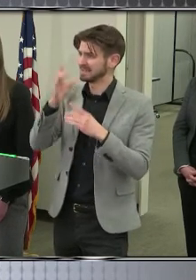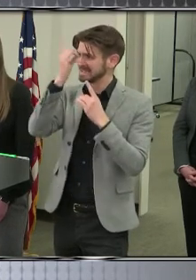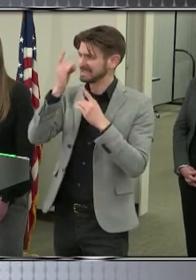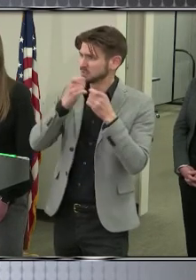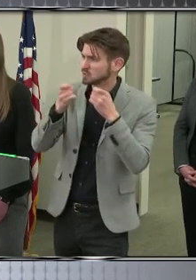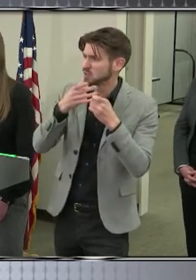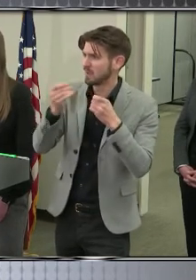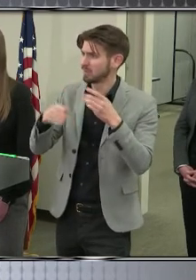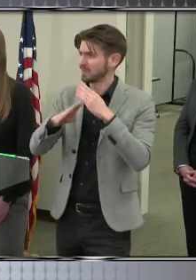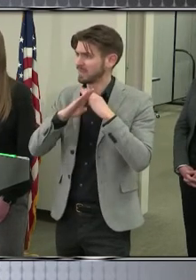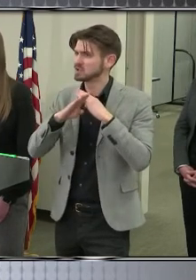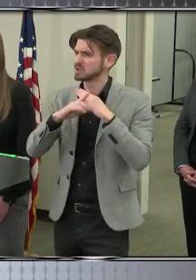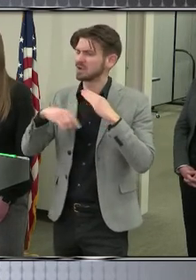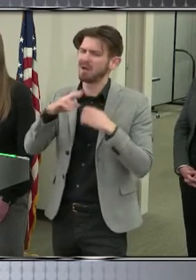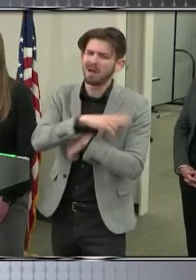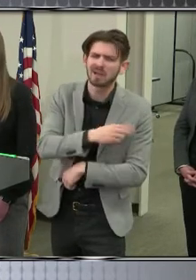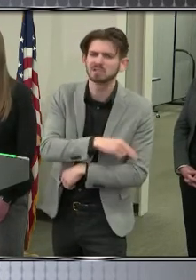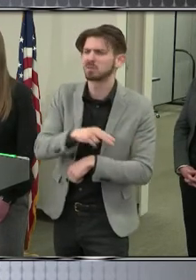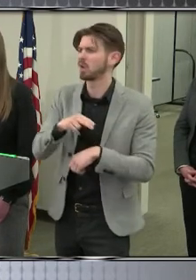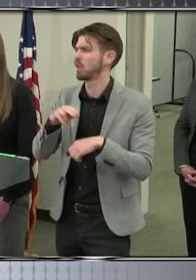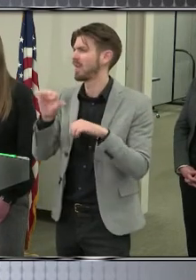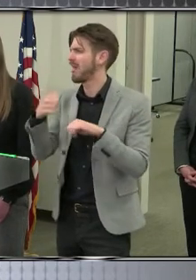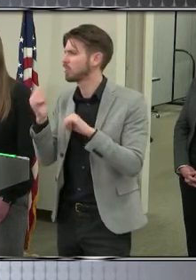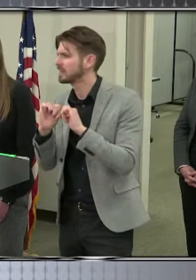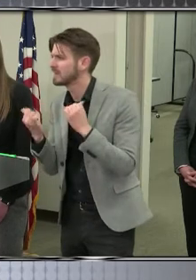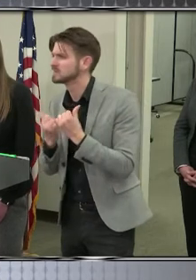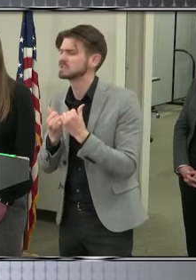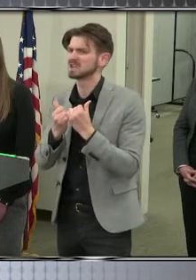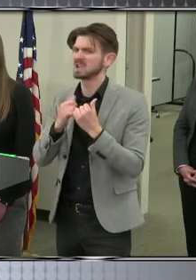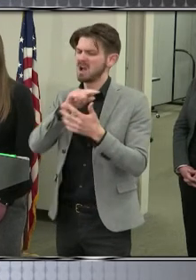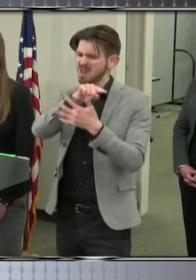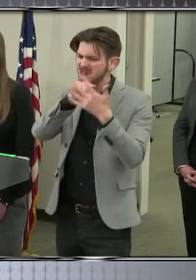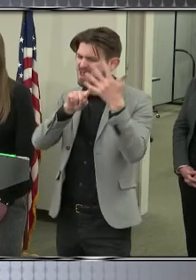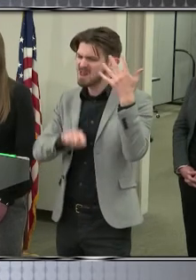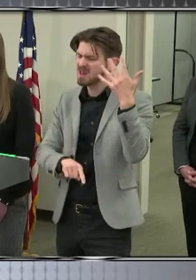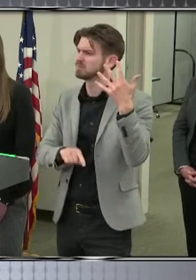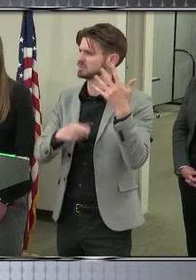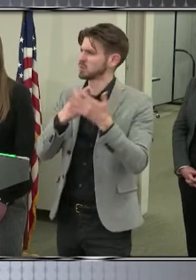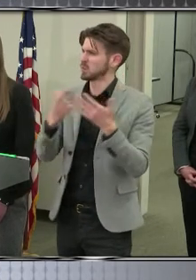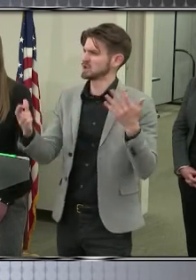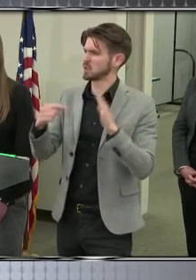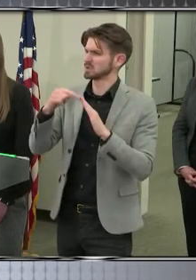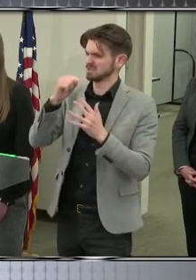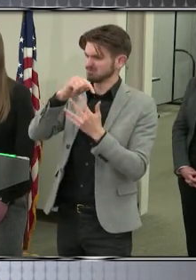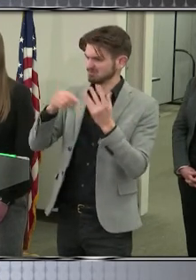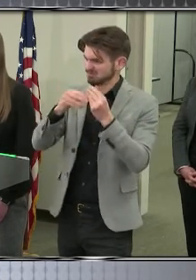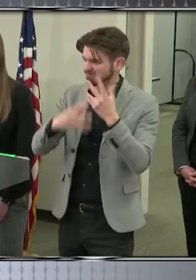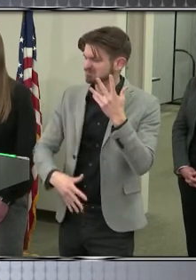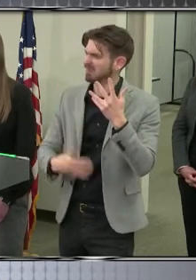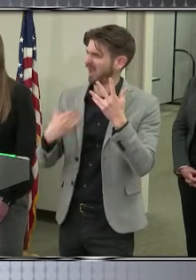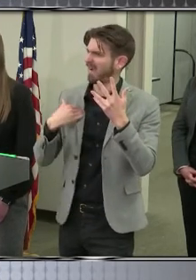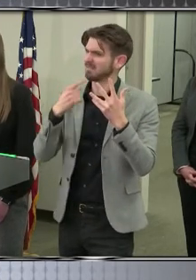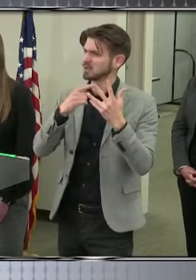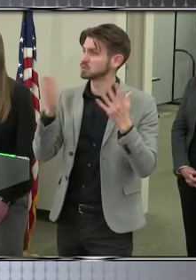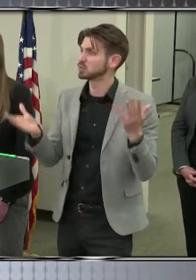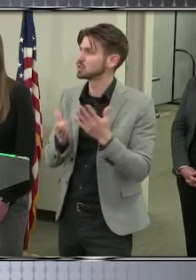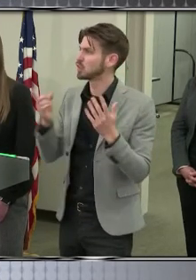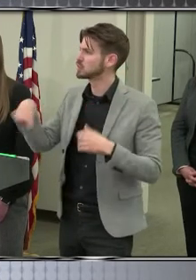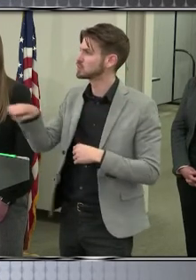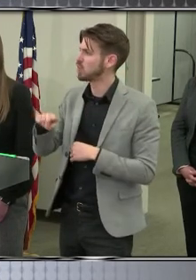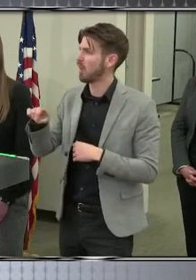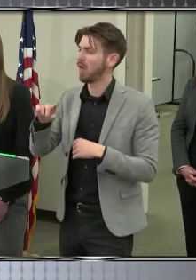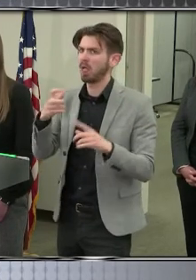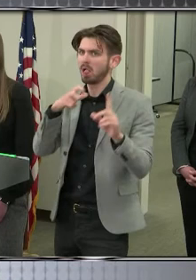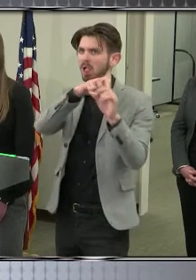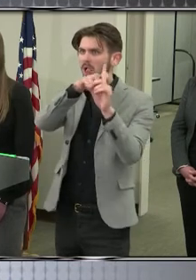Department, local public health agencies, hospitals. So those are your sources that are really going to have that up-to-date information. And we would encourage that people seek out